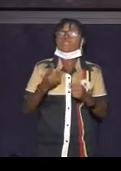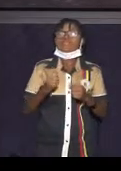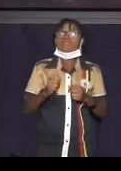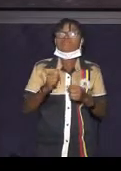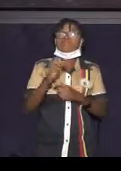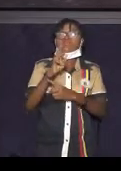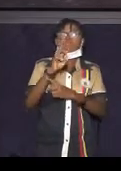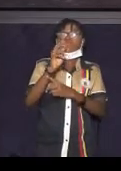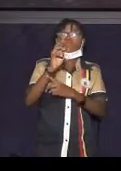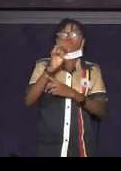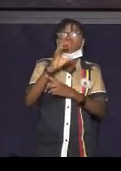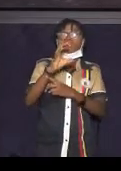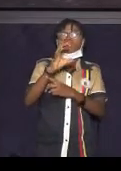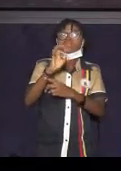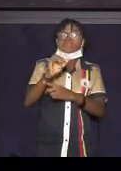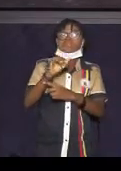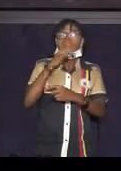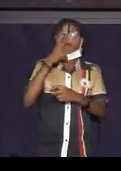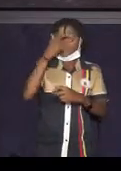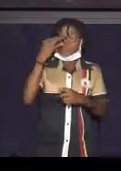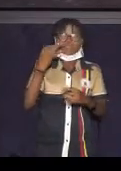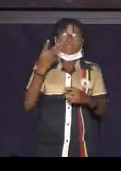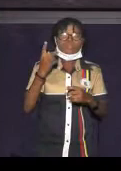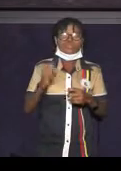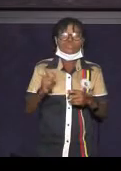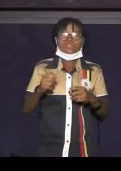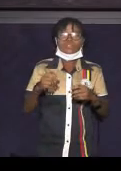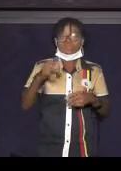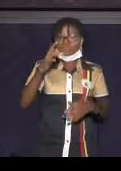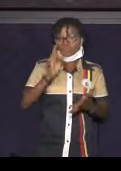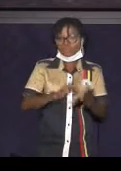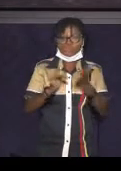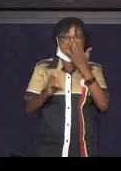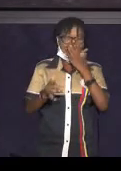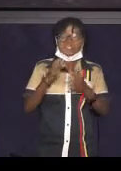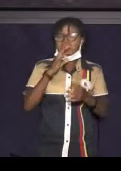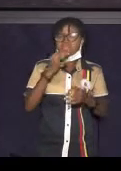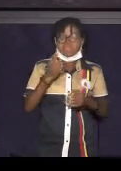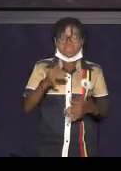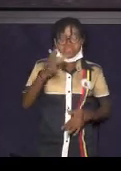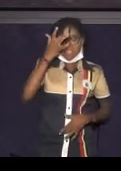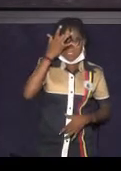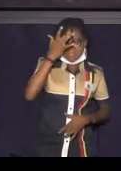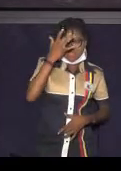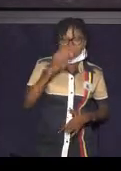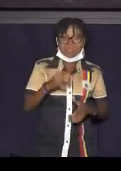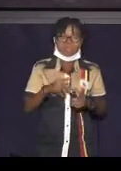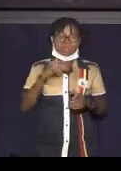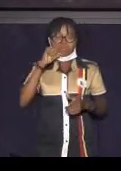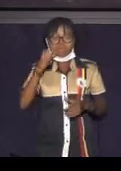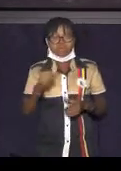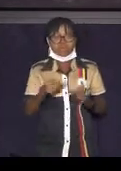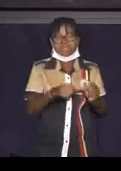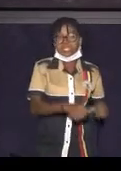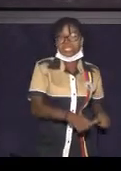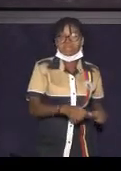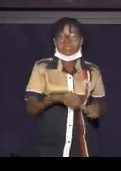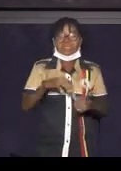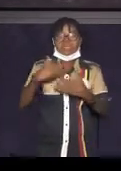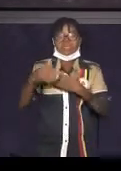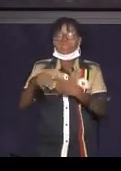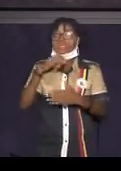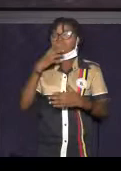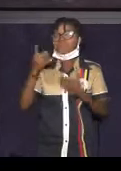not decide because of the drugs. At times, the person may feel sick, may not go to school today, tomorrow, and like